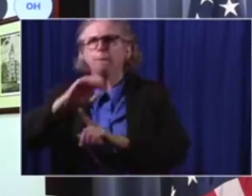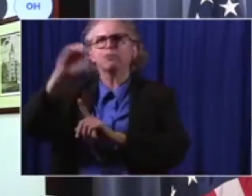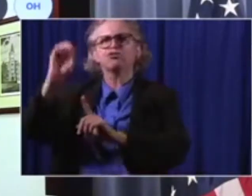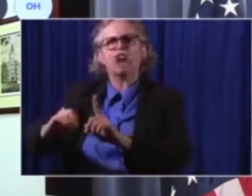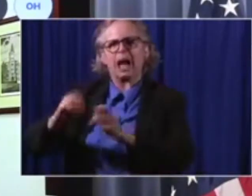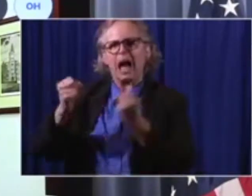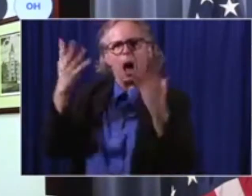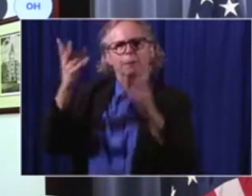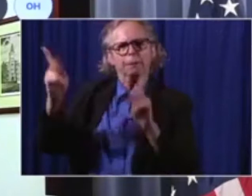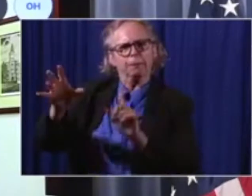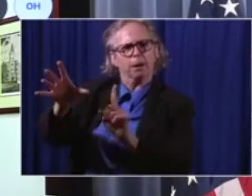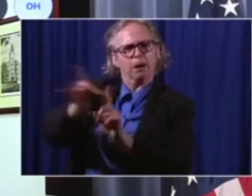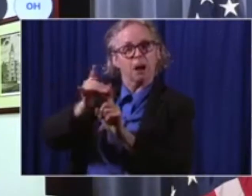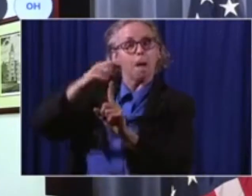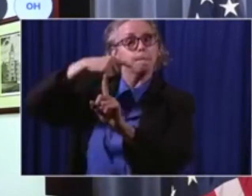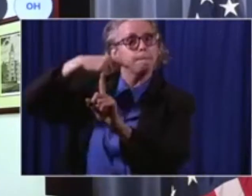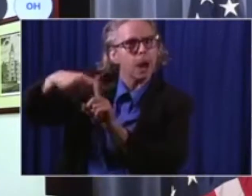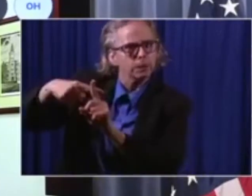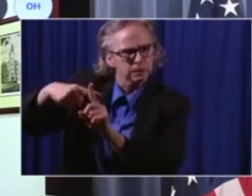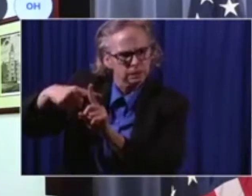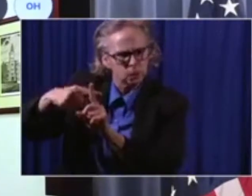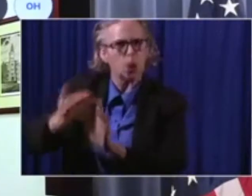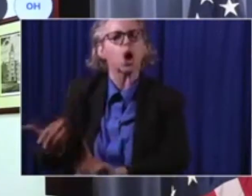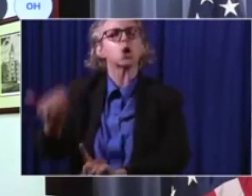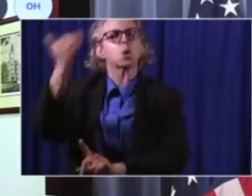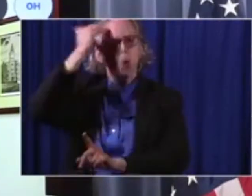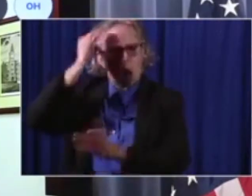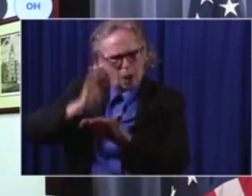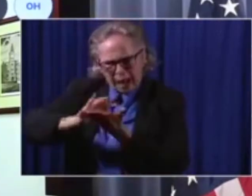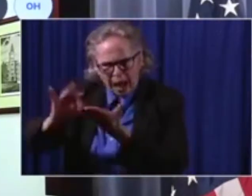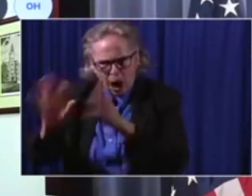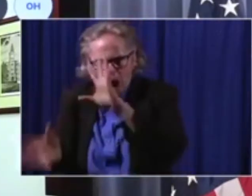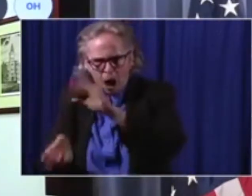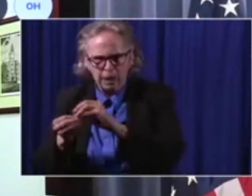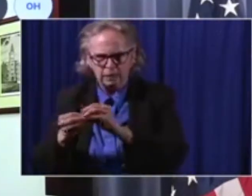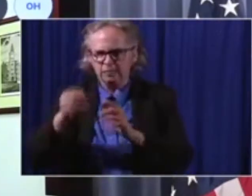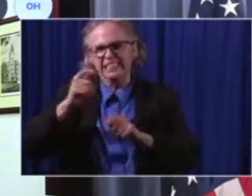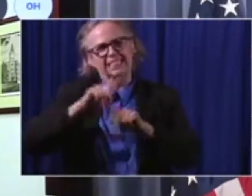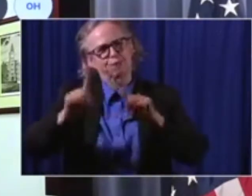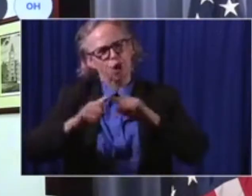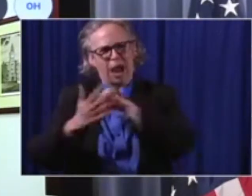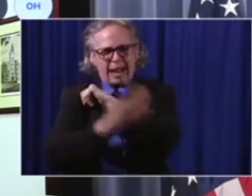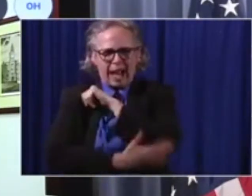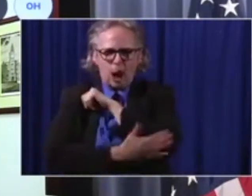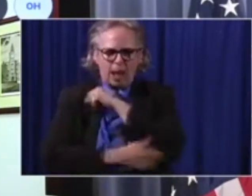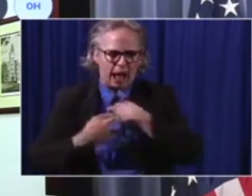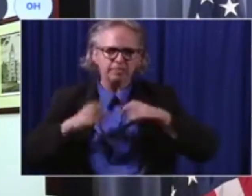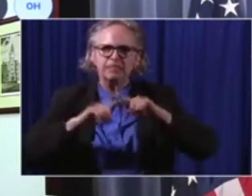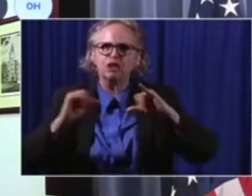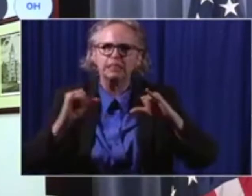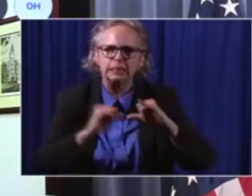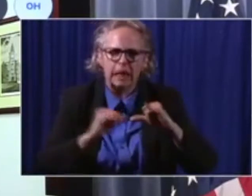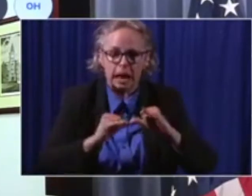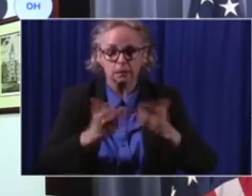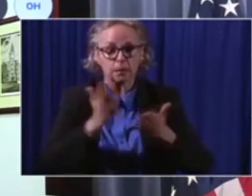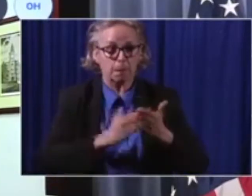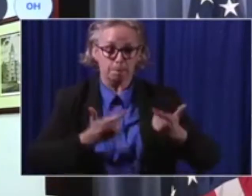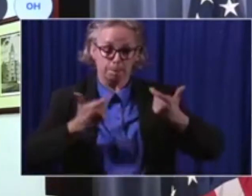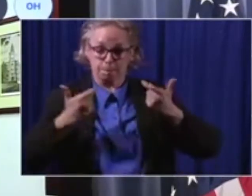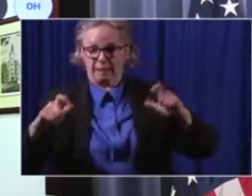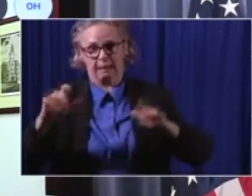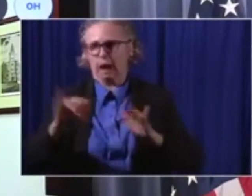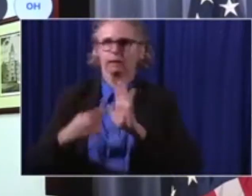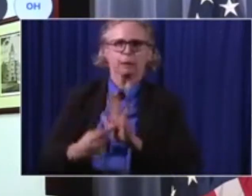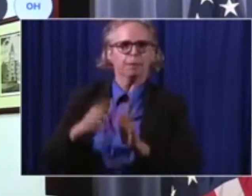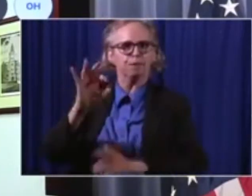larger county like Franklin County, a medium-sized county like Stark County, or a smaller county like Athens County to determine